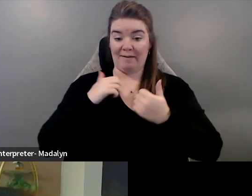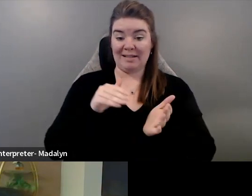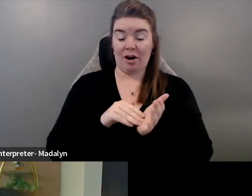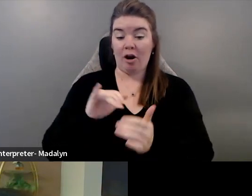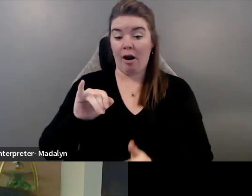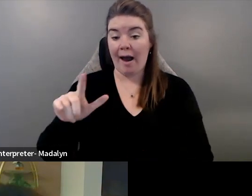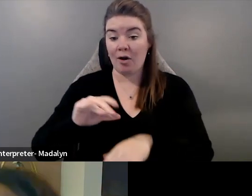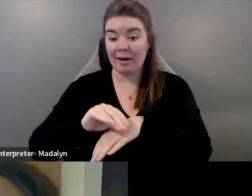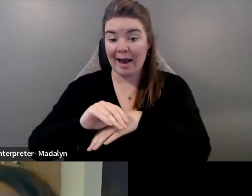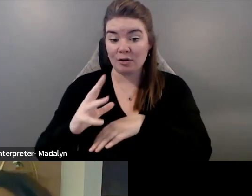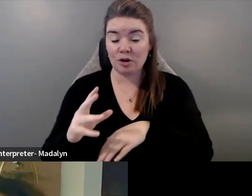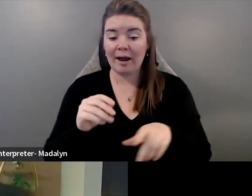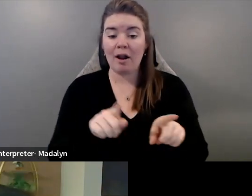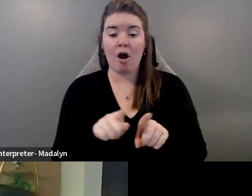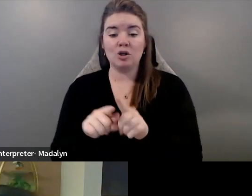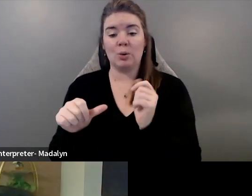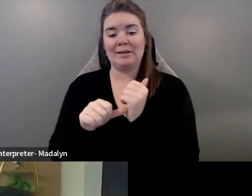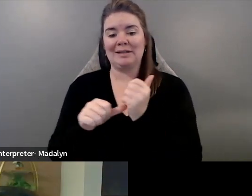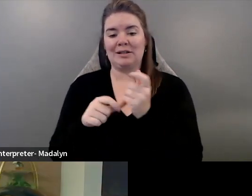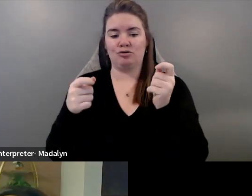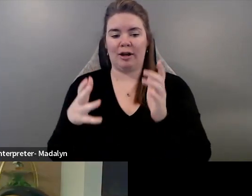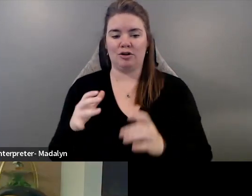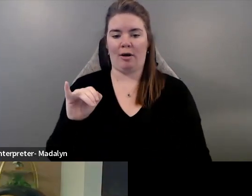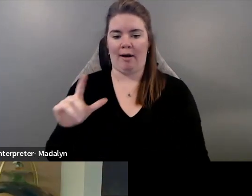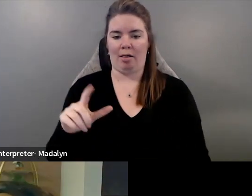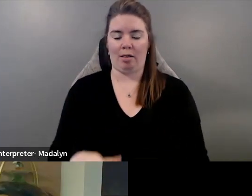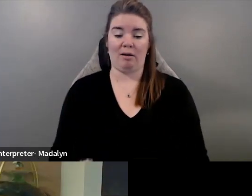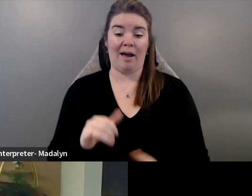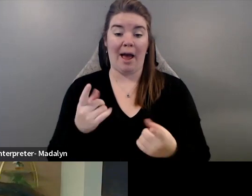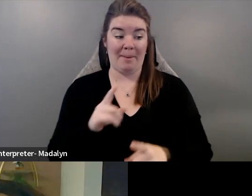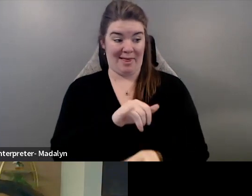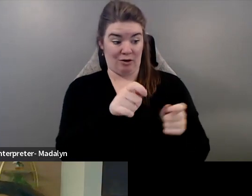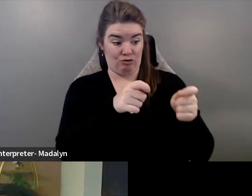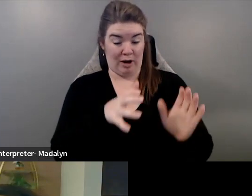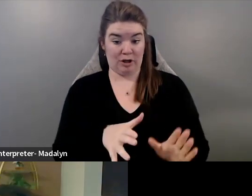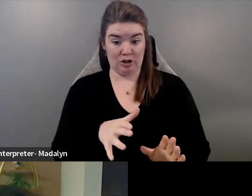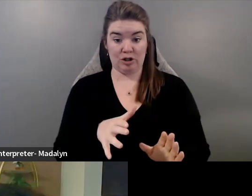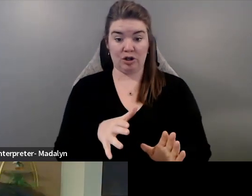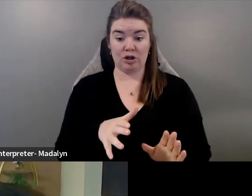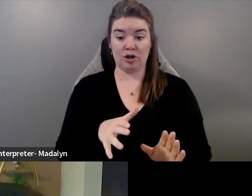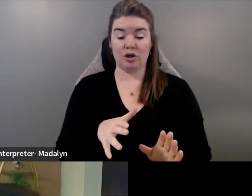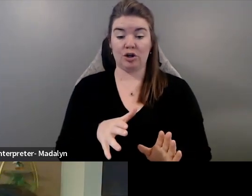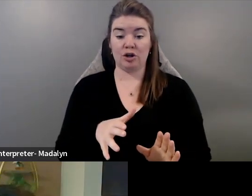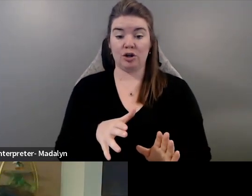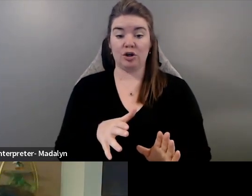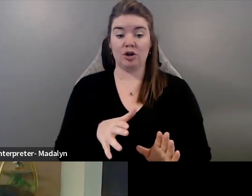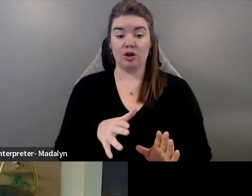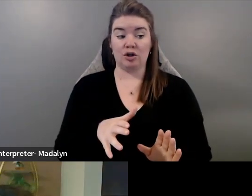assistant director of IL and eventually the director of IL before hopping over to the SILC.